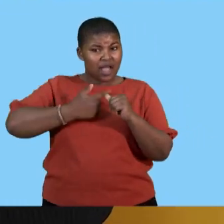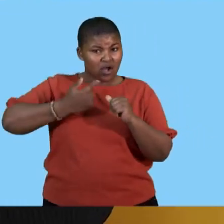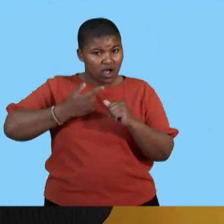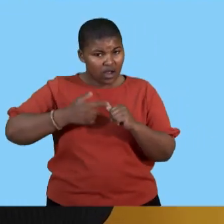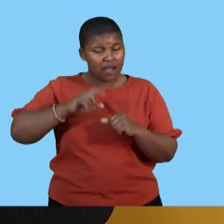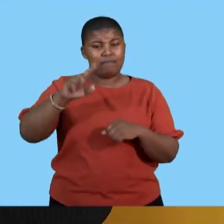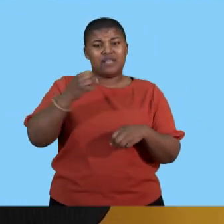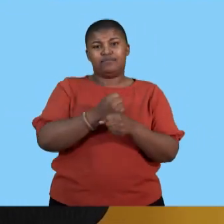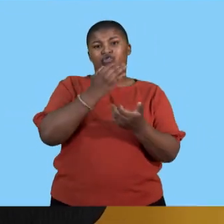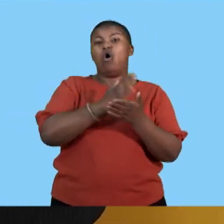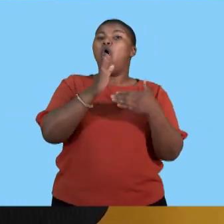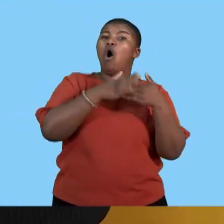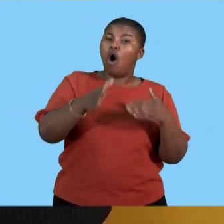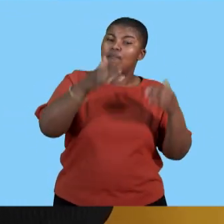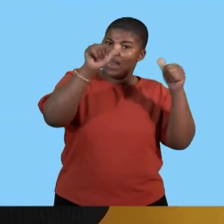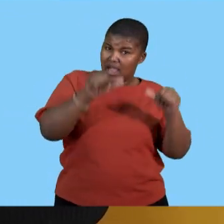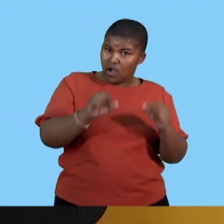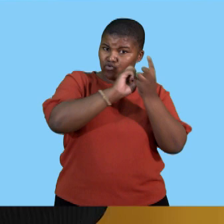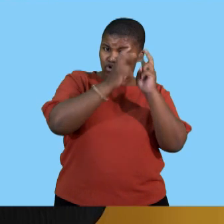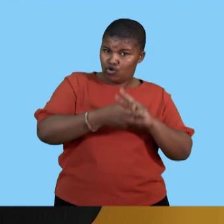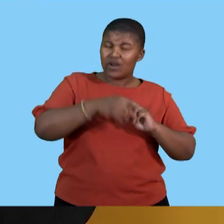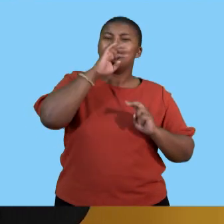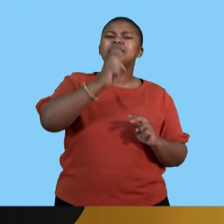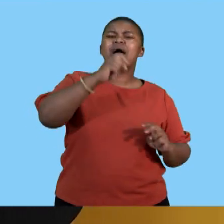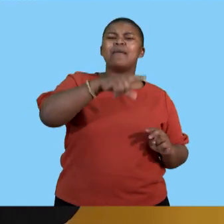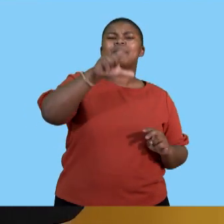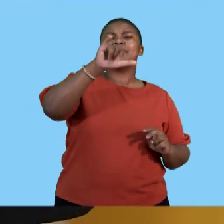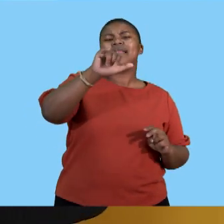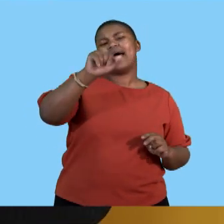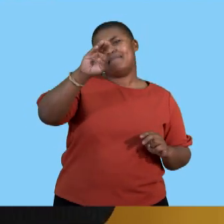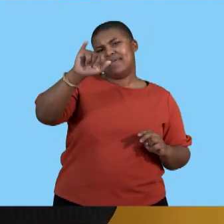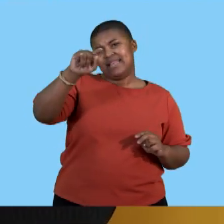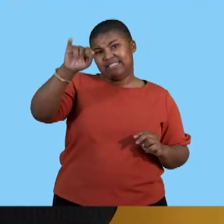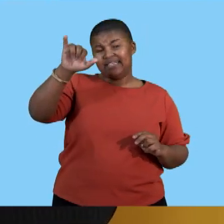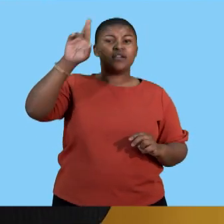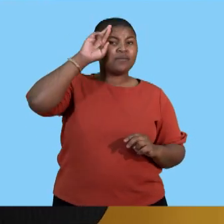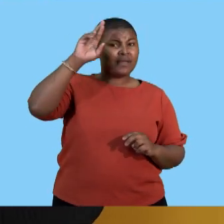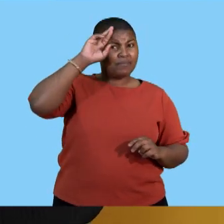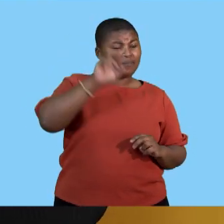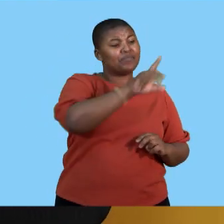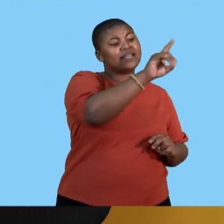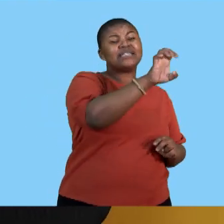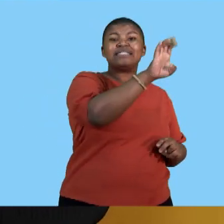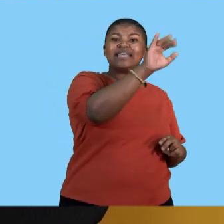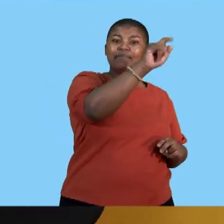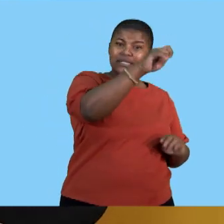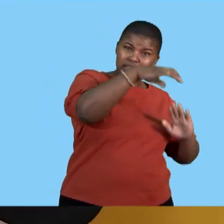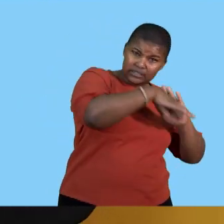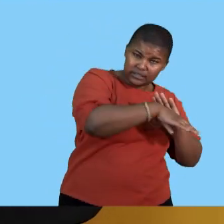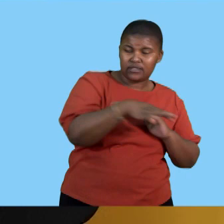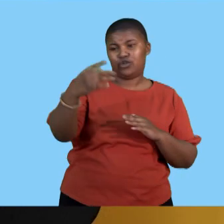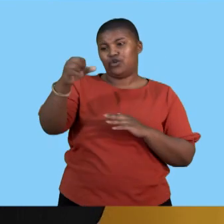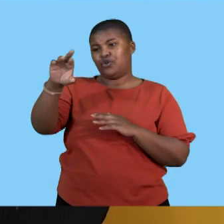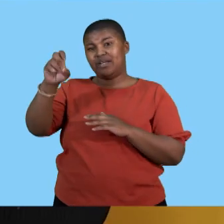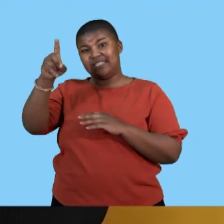calculations, open a loan account, a liability account. On the credit side, it increases. On the debit side, it decreases. Once you record